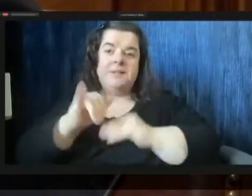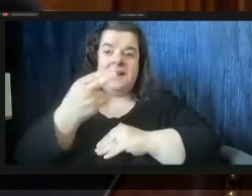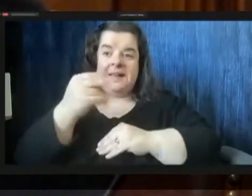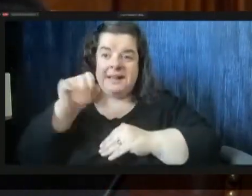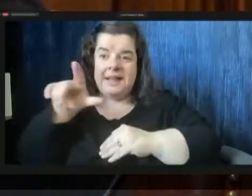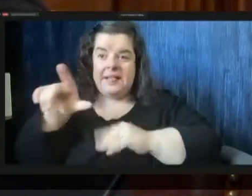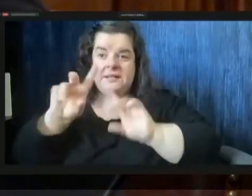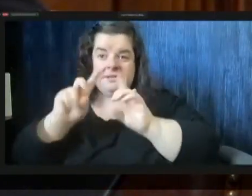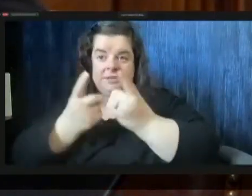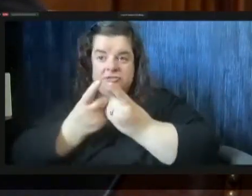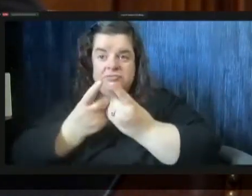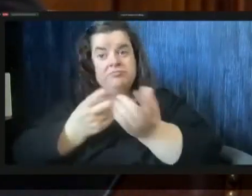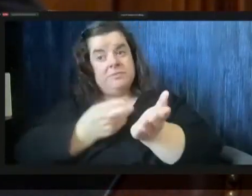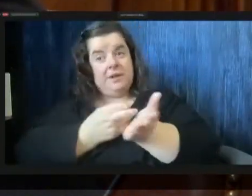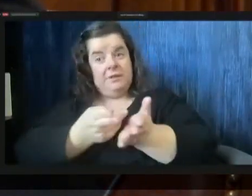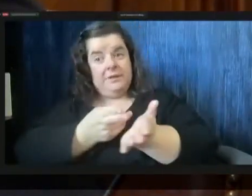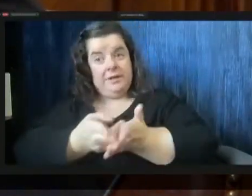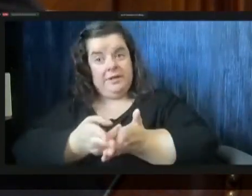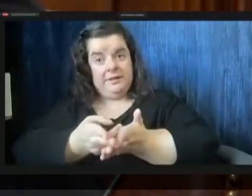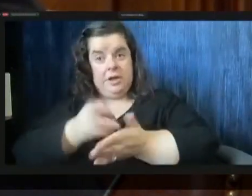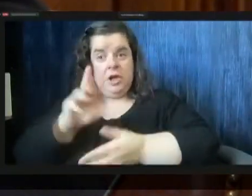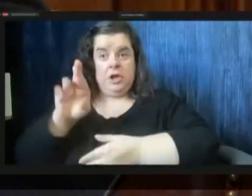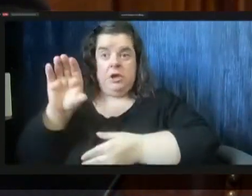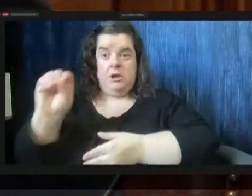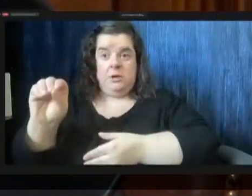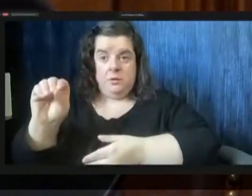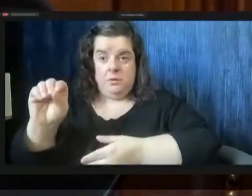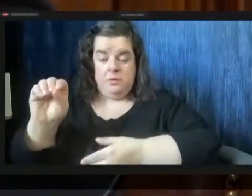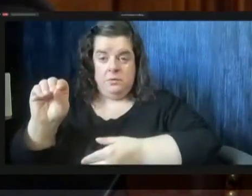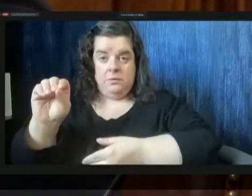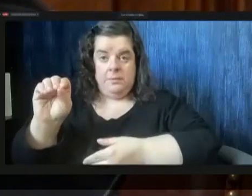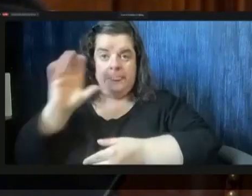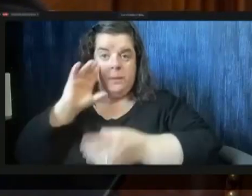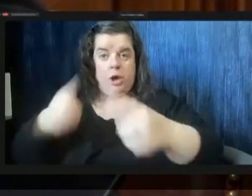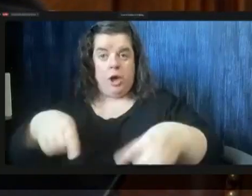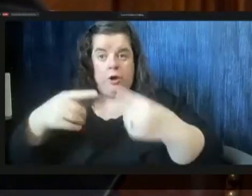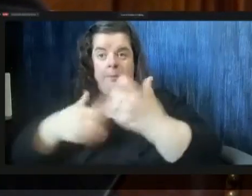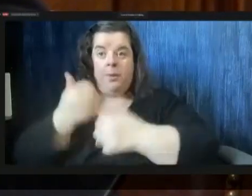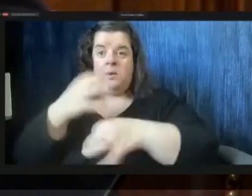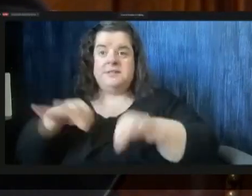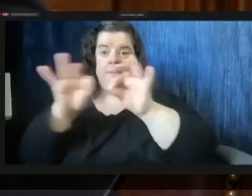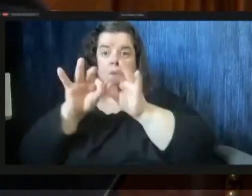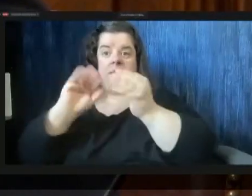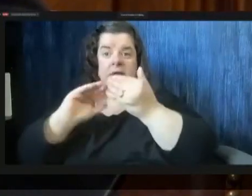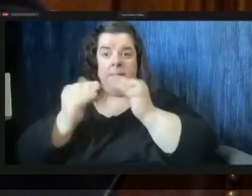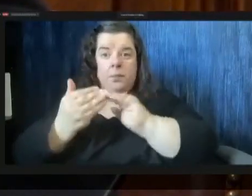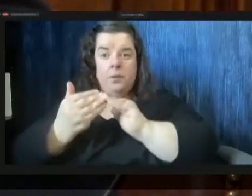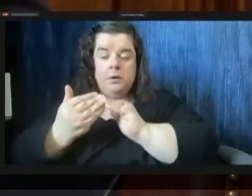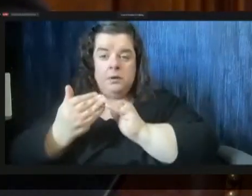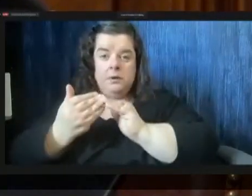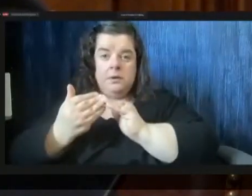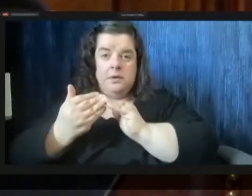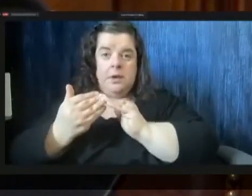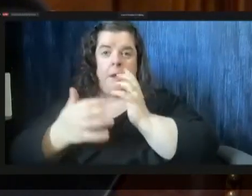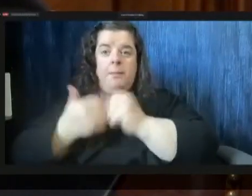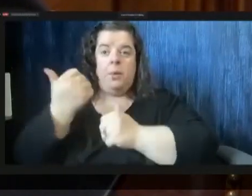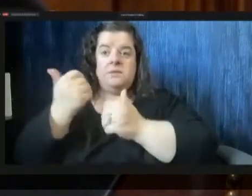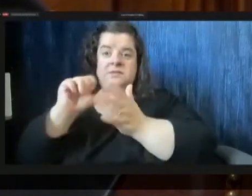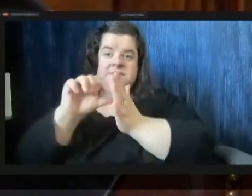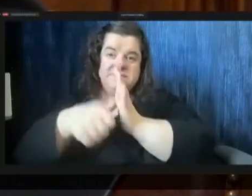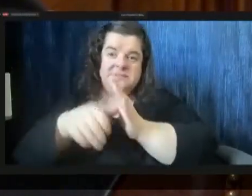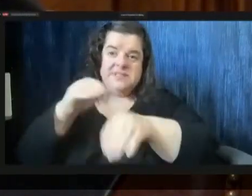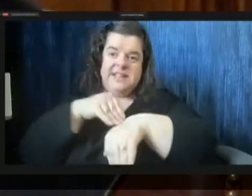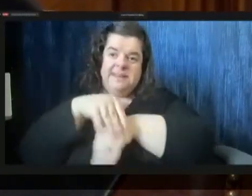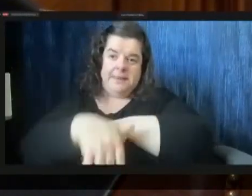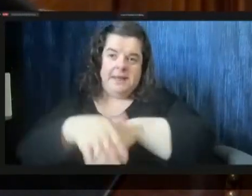and quite frankly, RCOs are, I would argue, most important communities most impactful in communities like the Hill